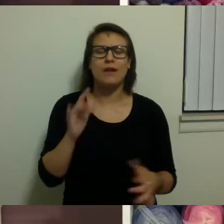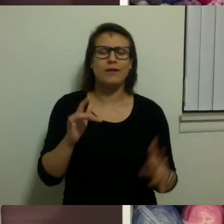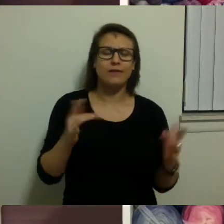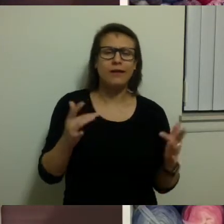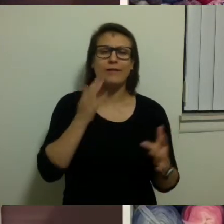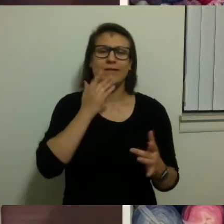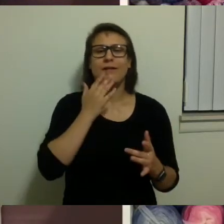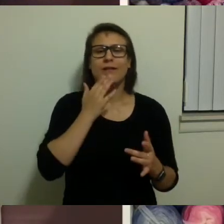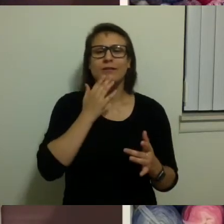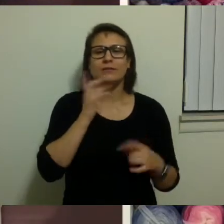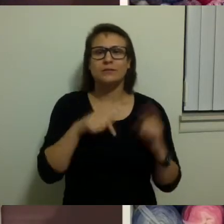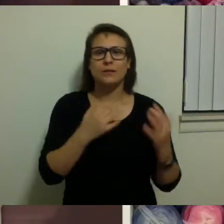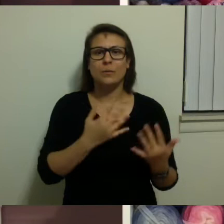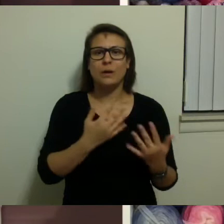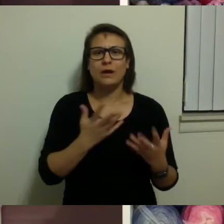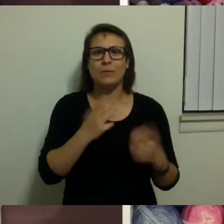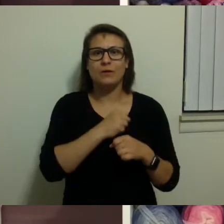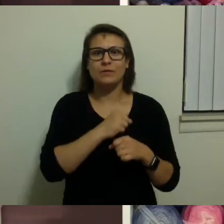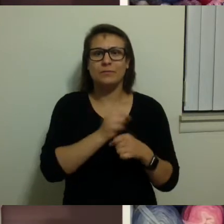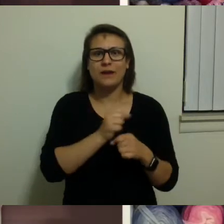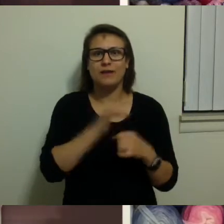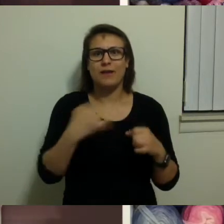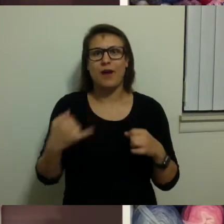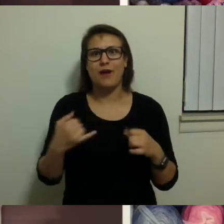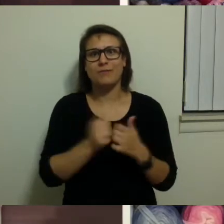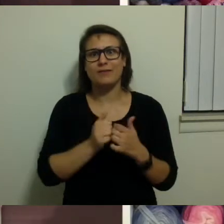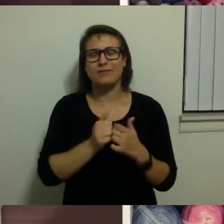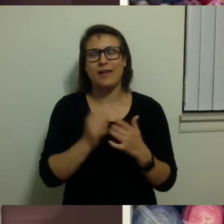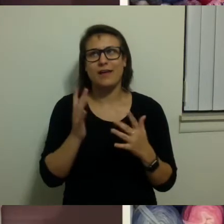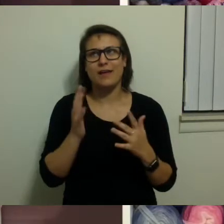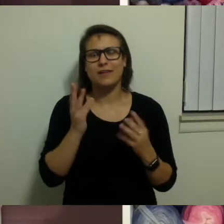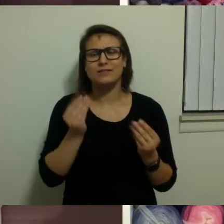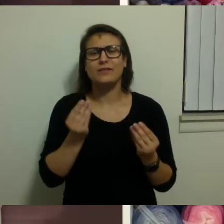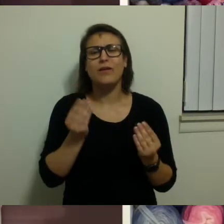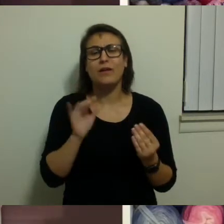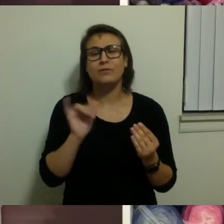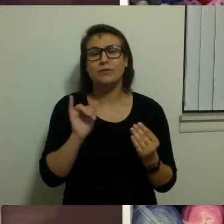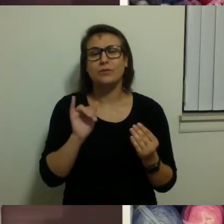to turn this into yarn. It's so soft too.